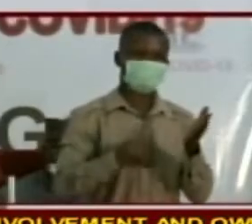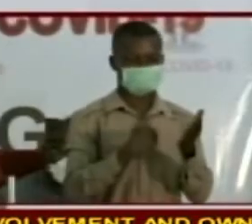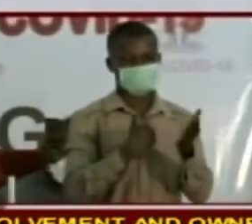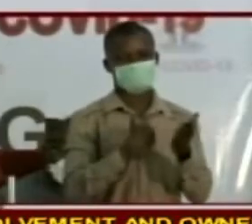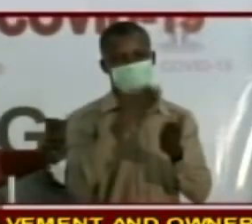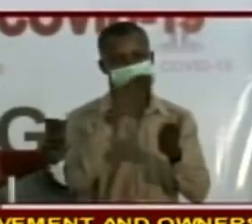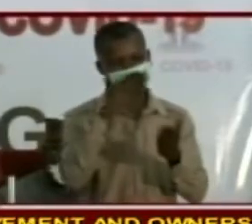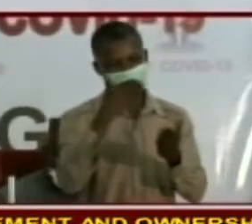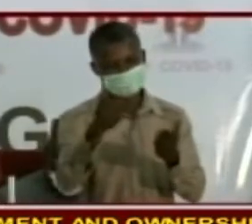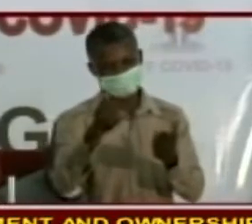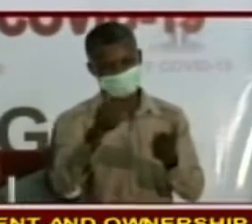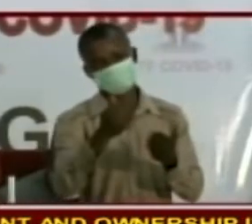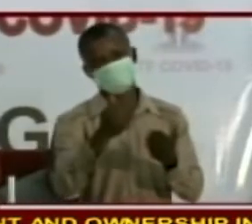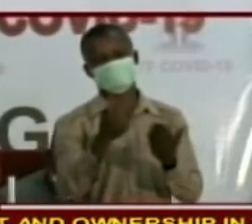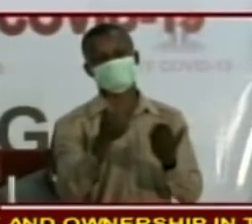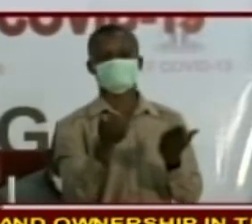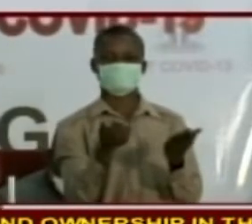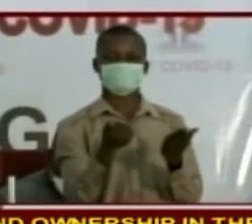better